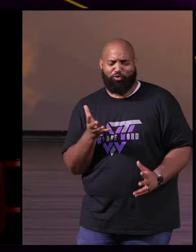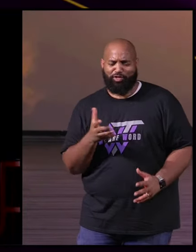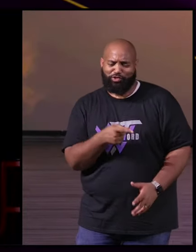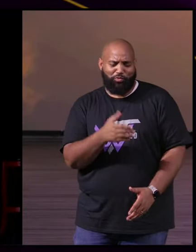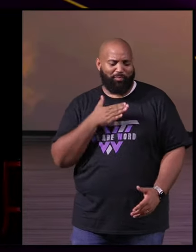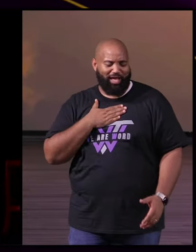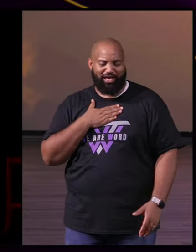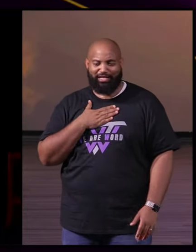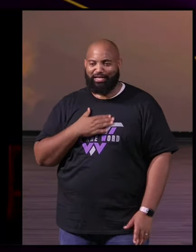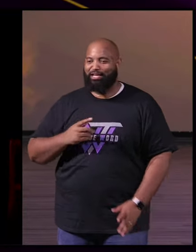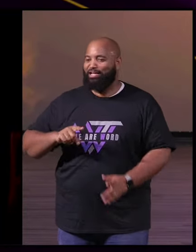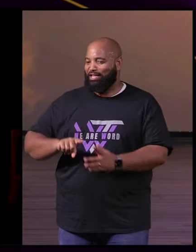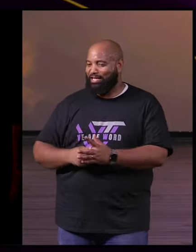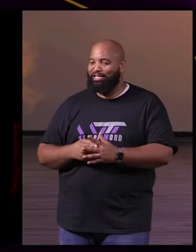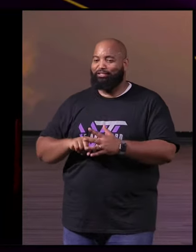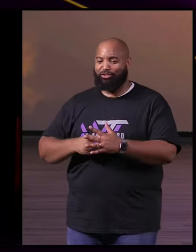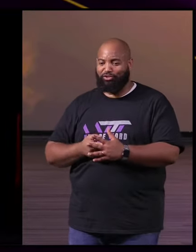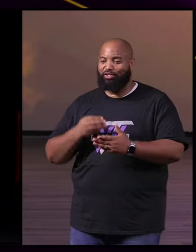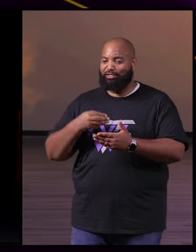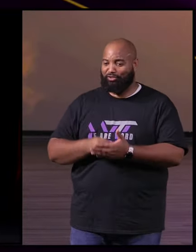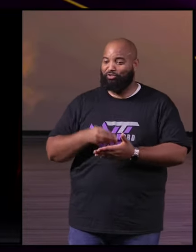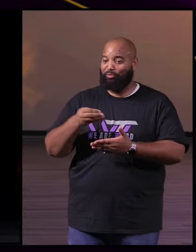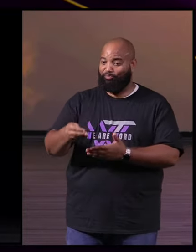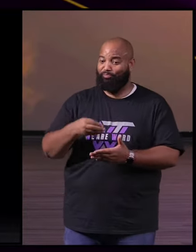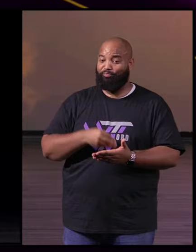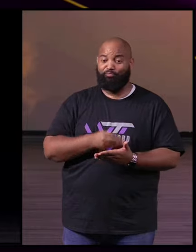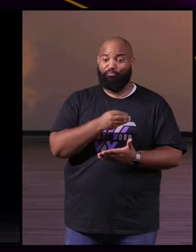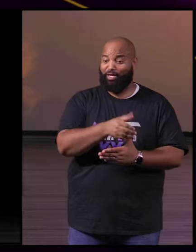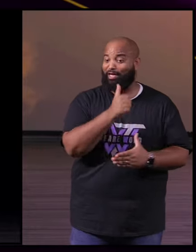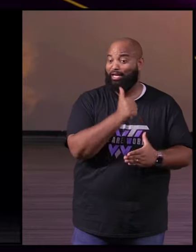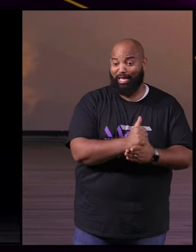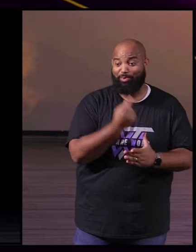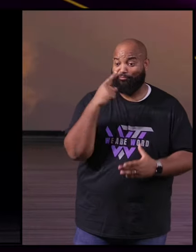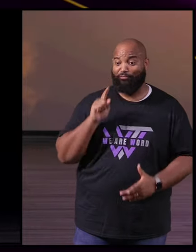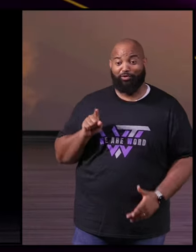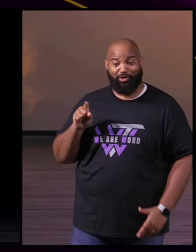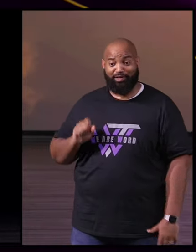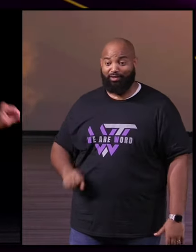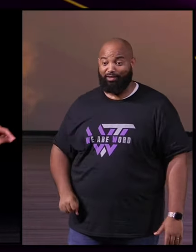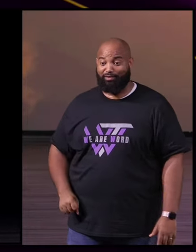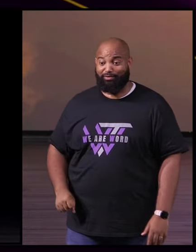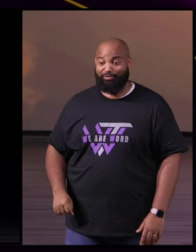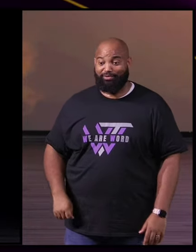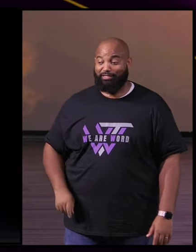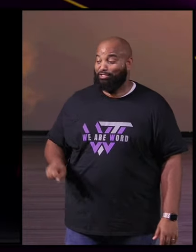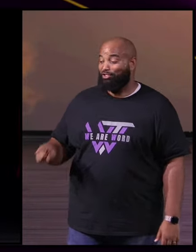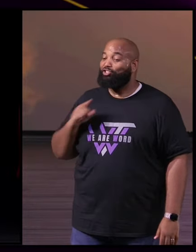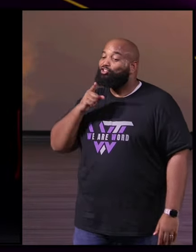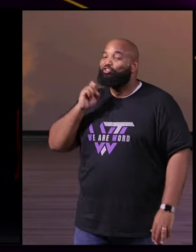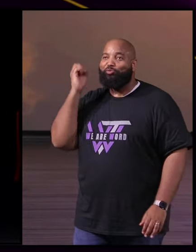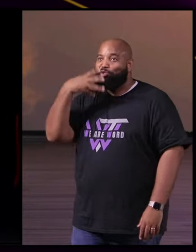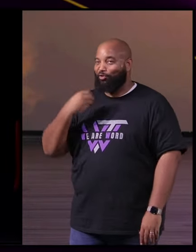that he begins paying Abram for her being in the harem.